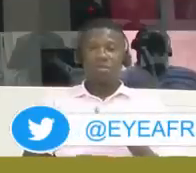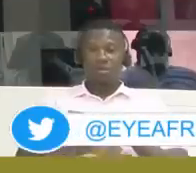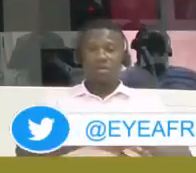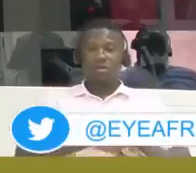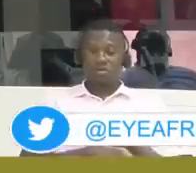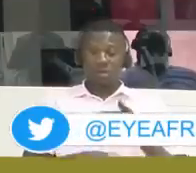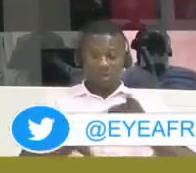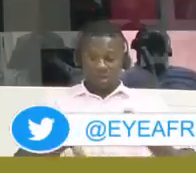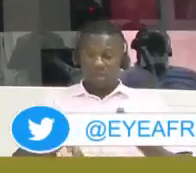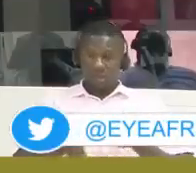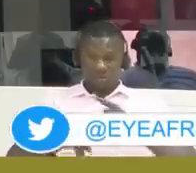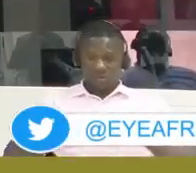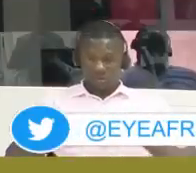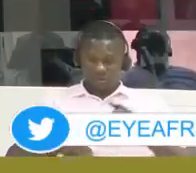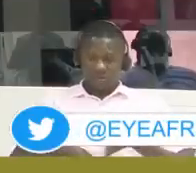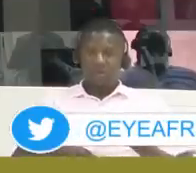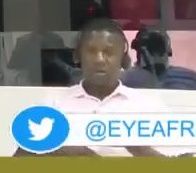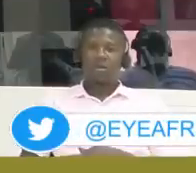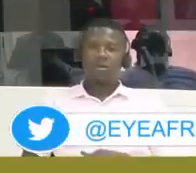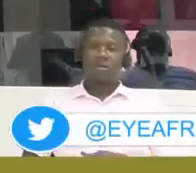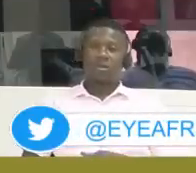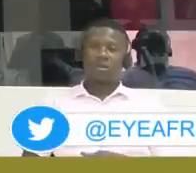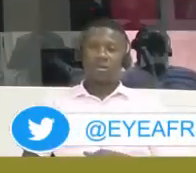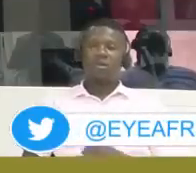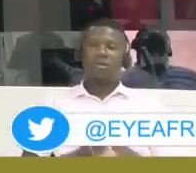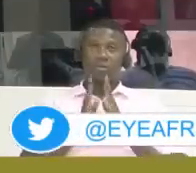Amen. Yellow Barkilko Yarabi. Amen.